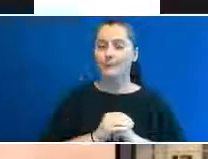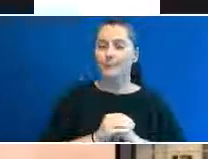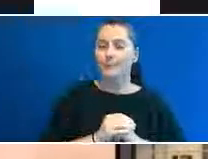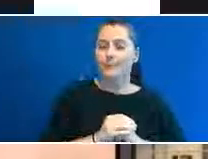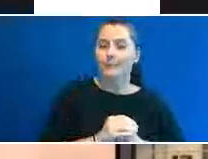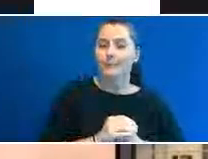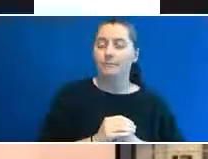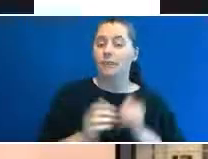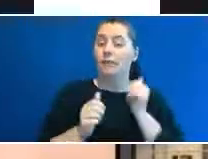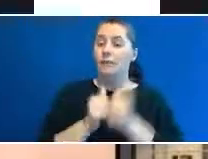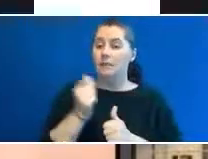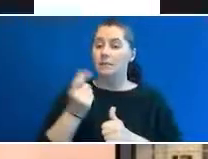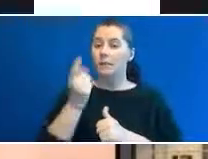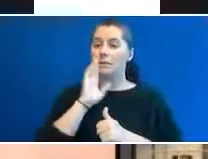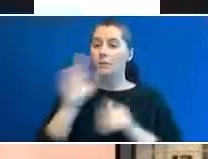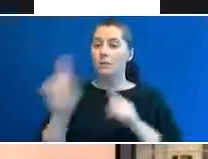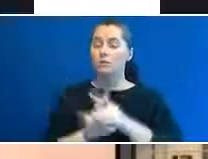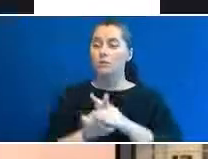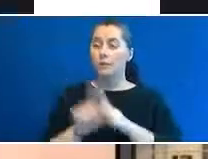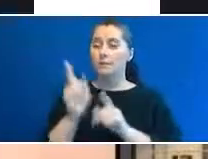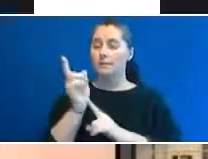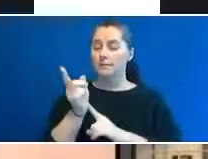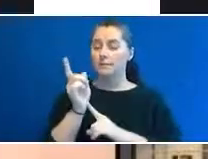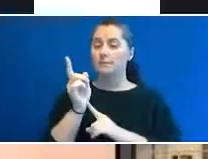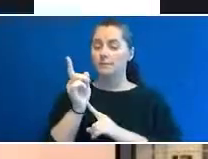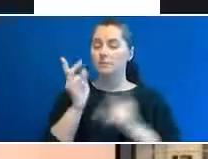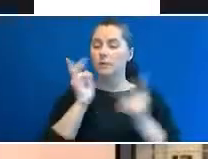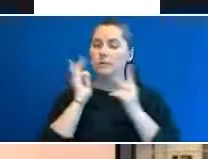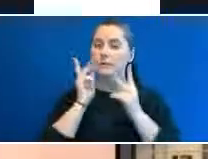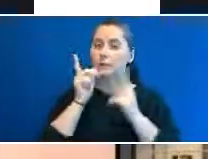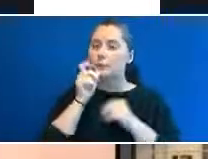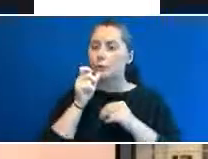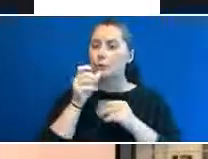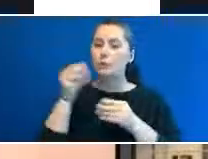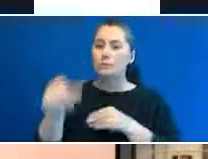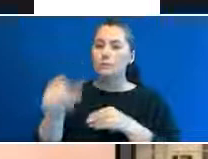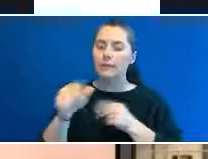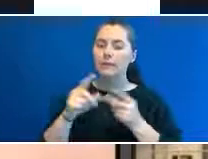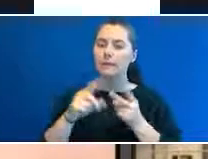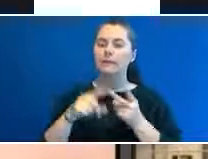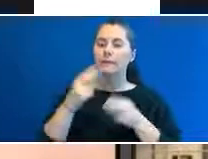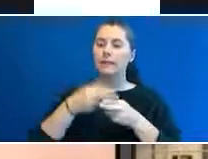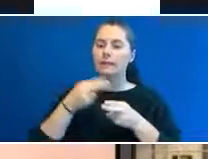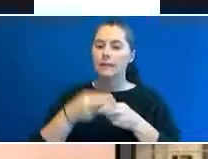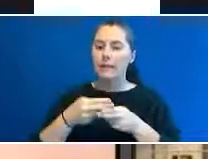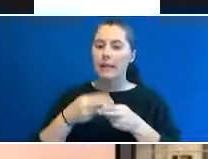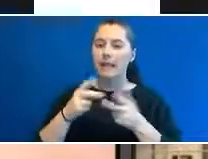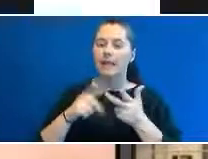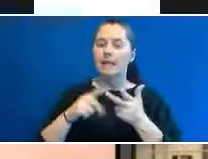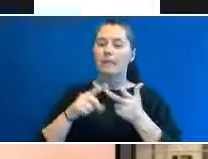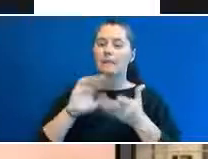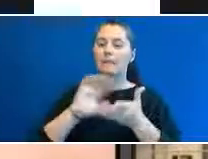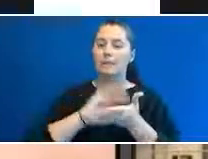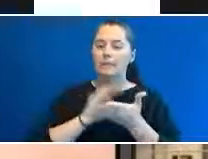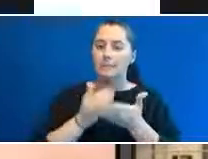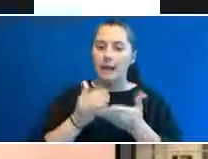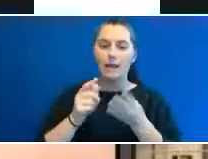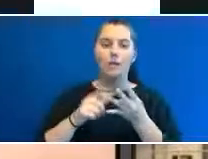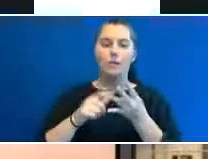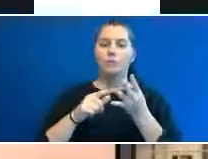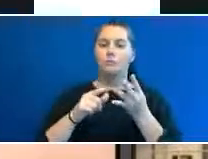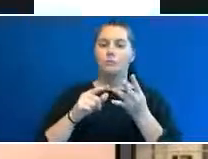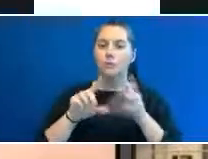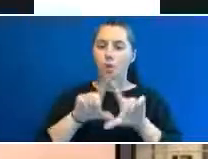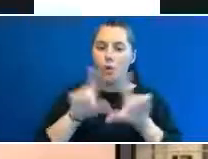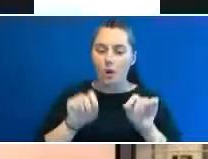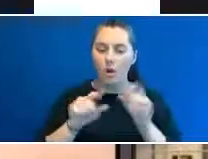transactions that'll show up here in a second, we can see who spent, their name, the merchant they spent at, the amount, the card, the budget, their receipt.